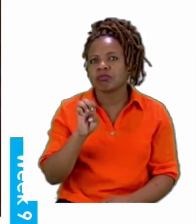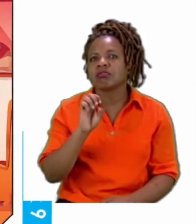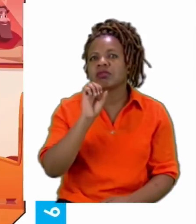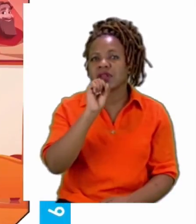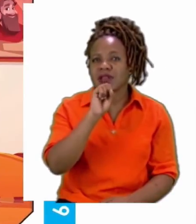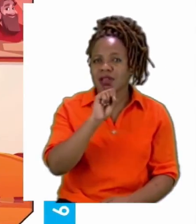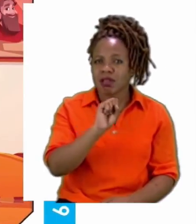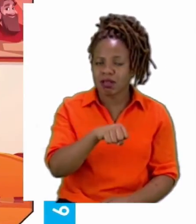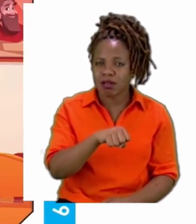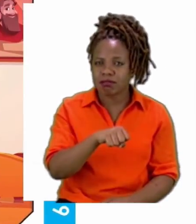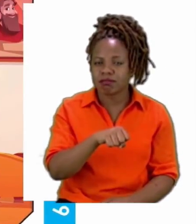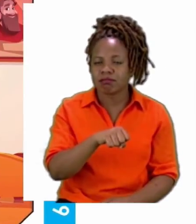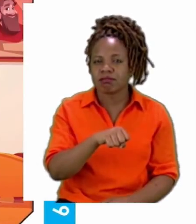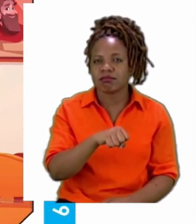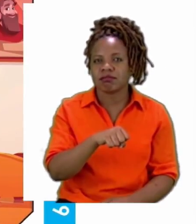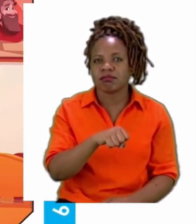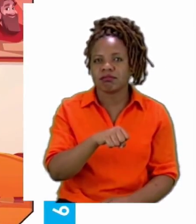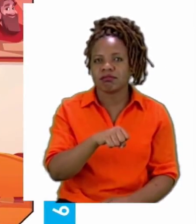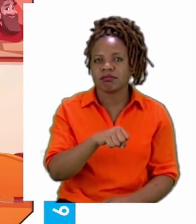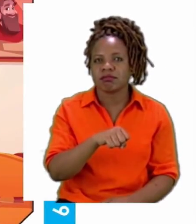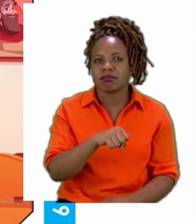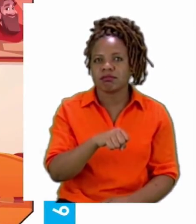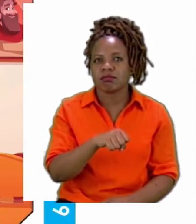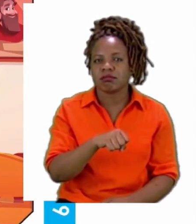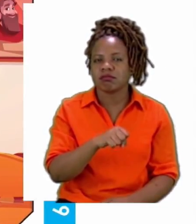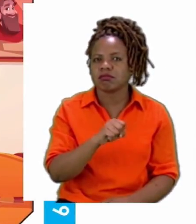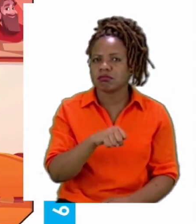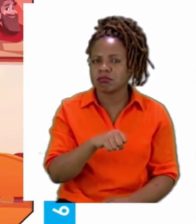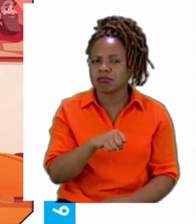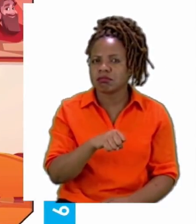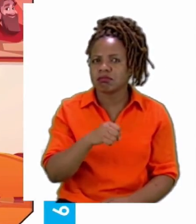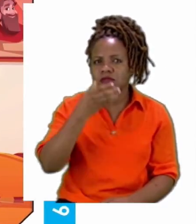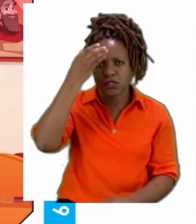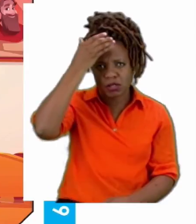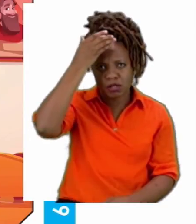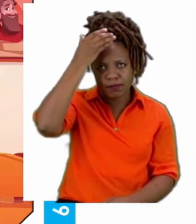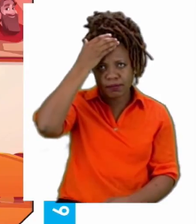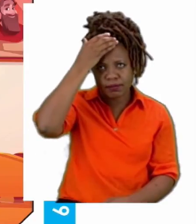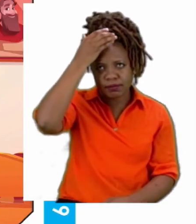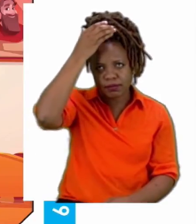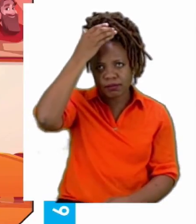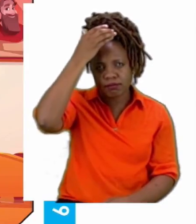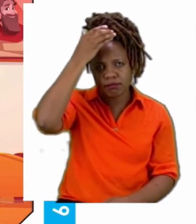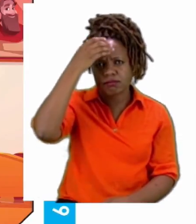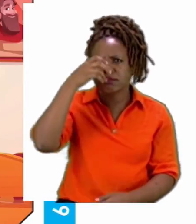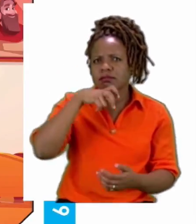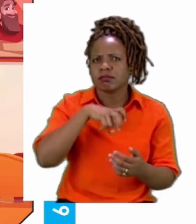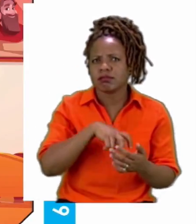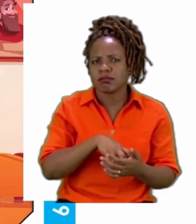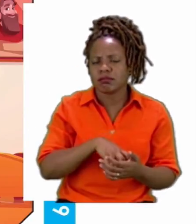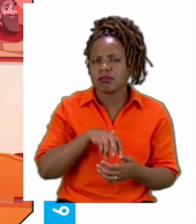yes. So if the king is sitting on his throne, we say, yes,